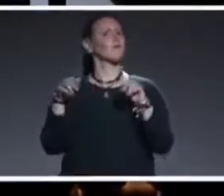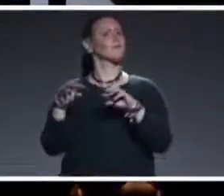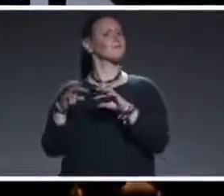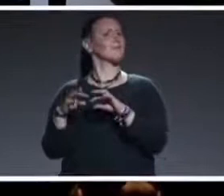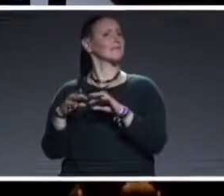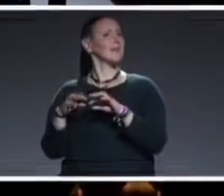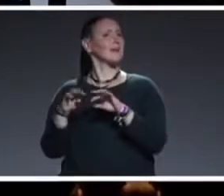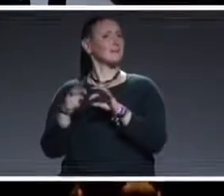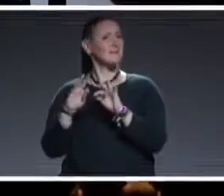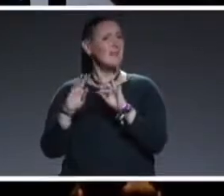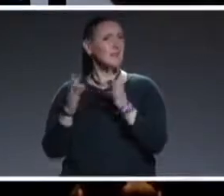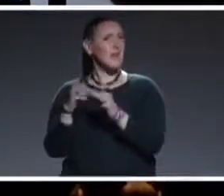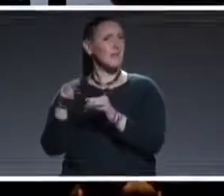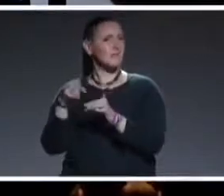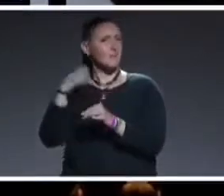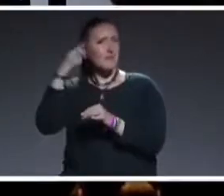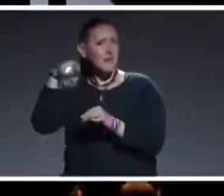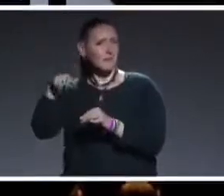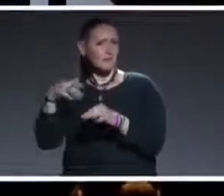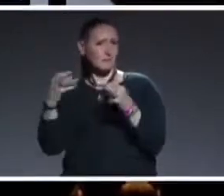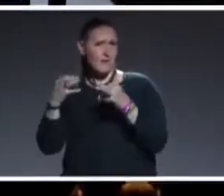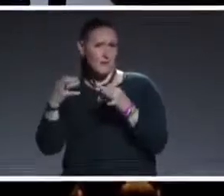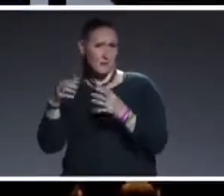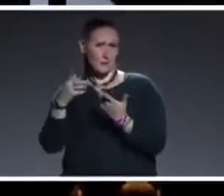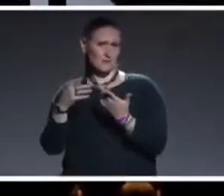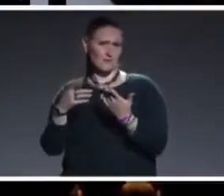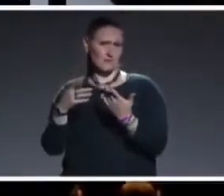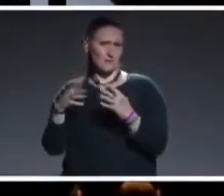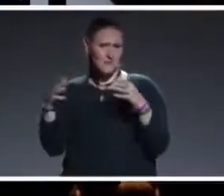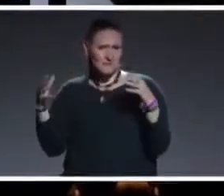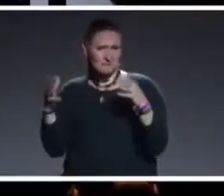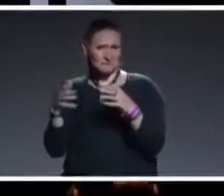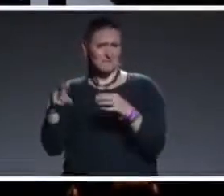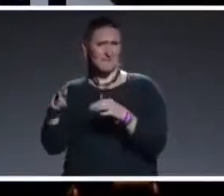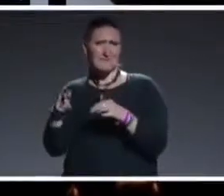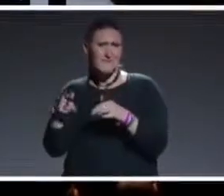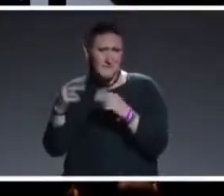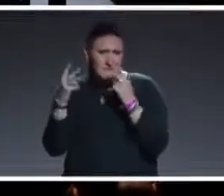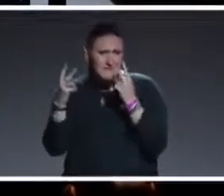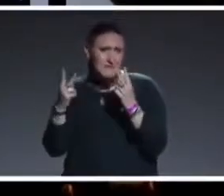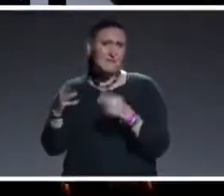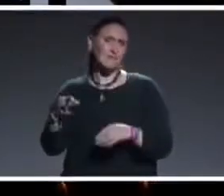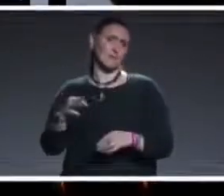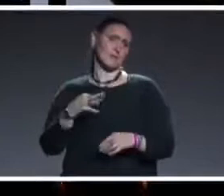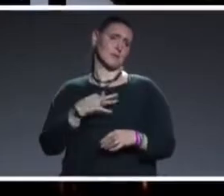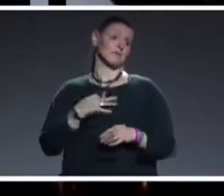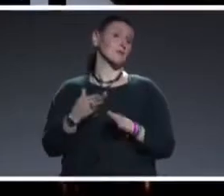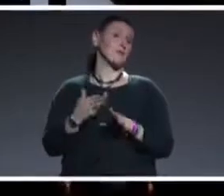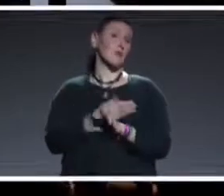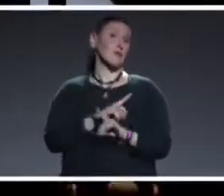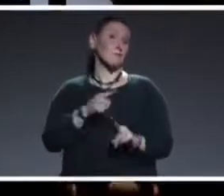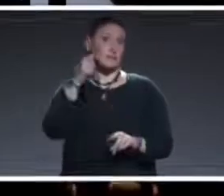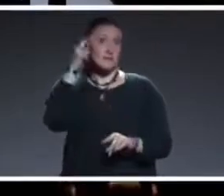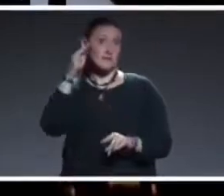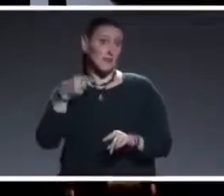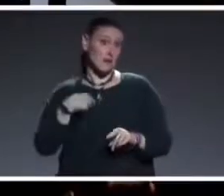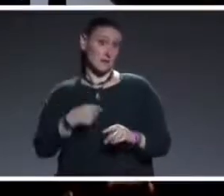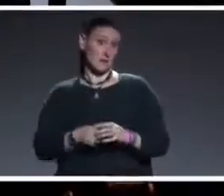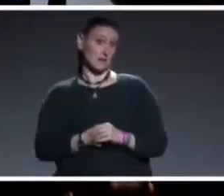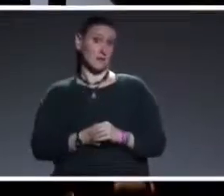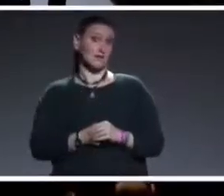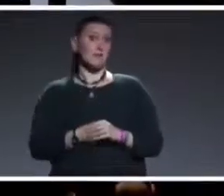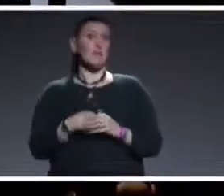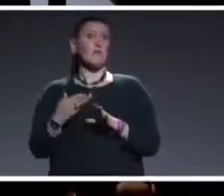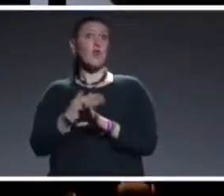and these people who have been so important to me in my life, who I can't even imagine who I would be if I hadn't met